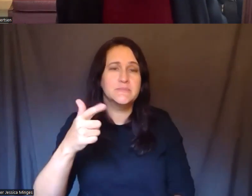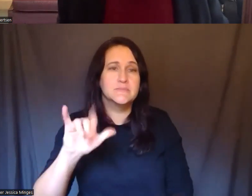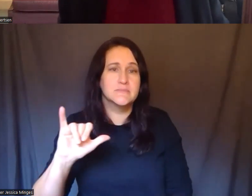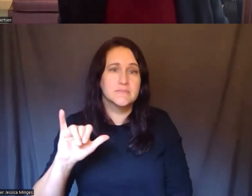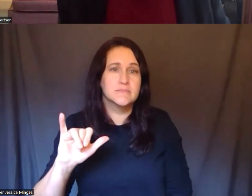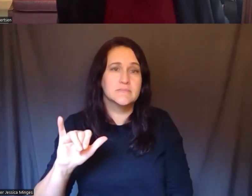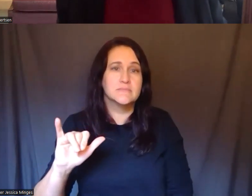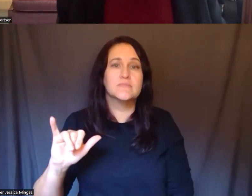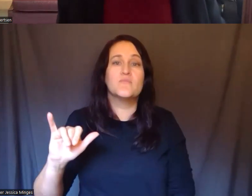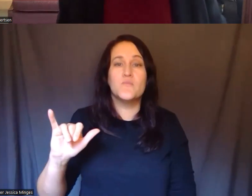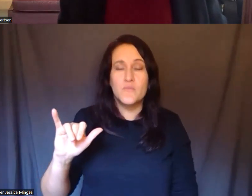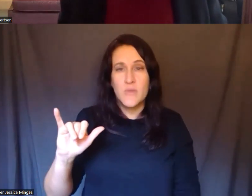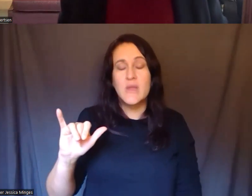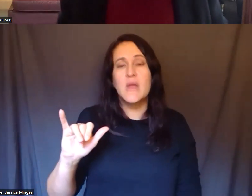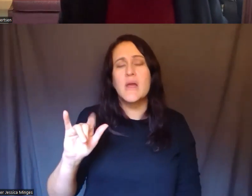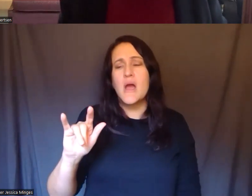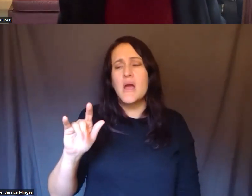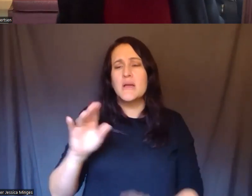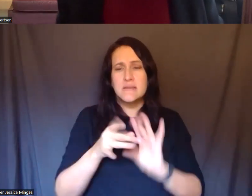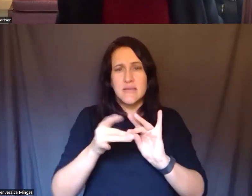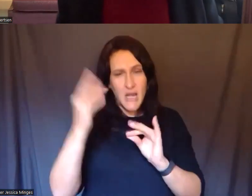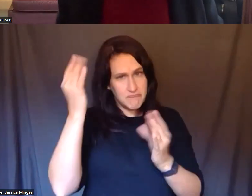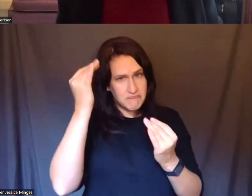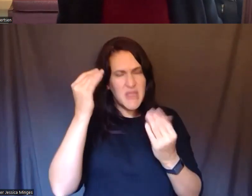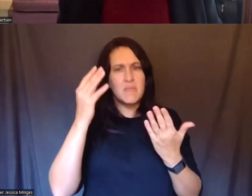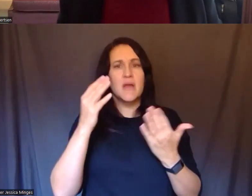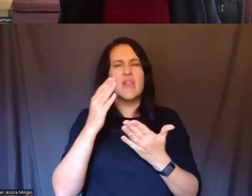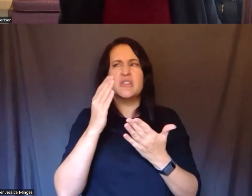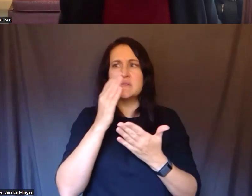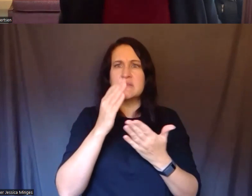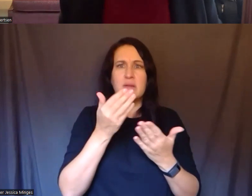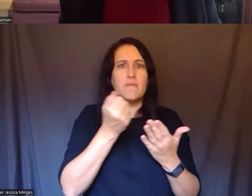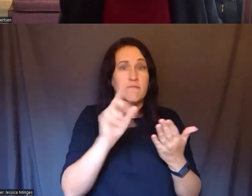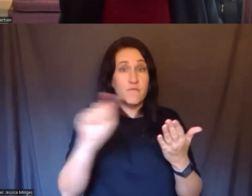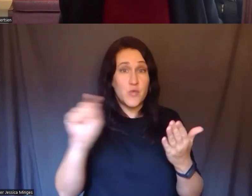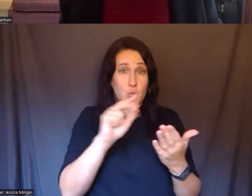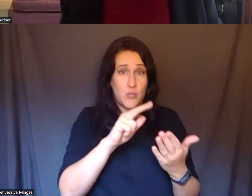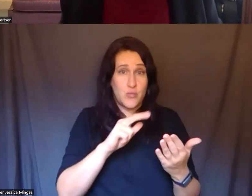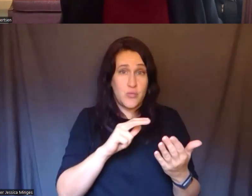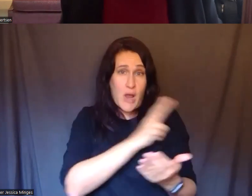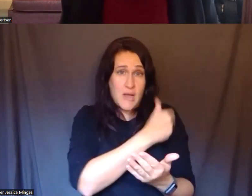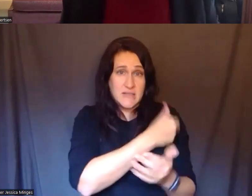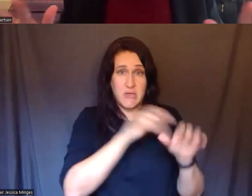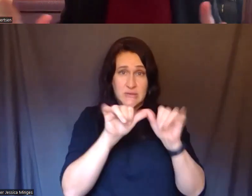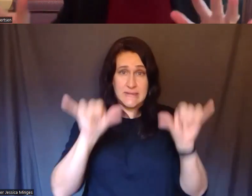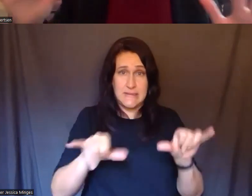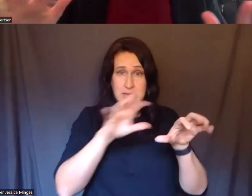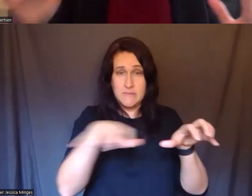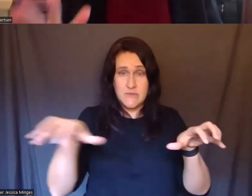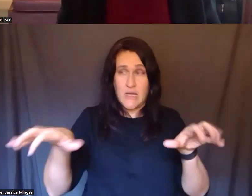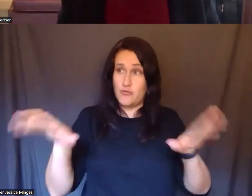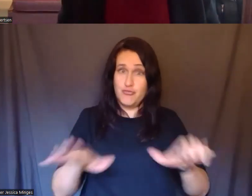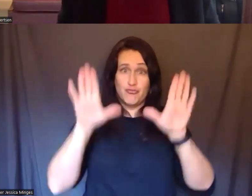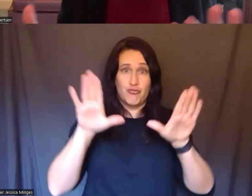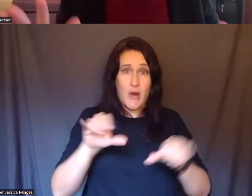something. So there are a few hospital systems in the country that are doing an amazing job with communication access, and we sort of keep